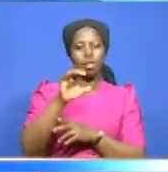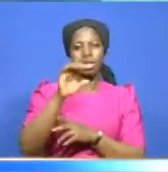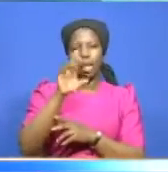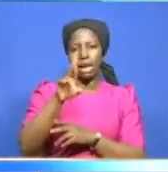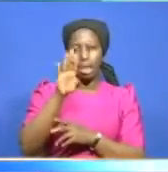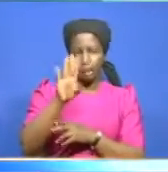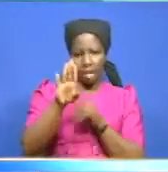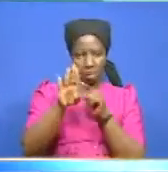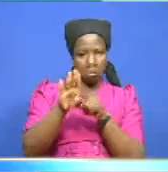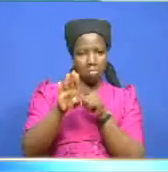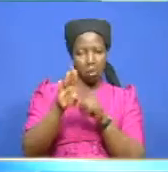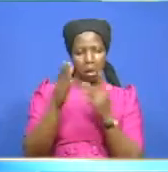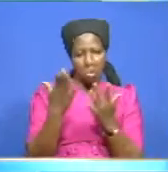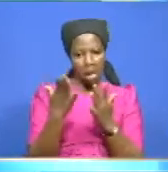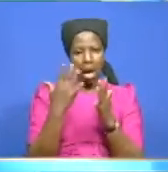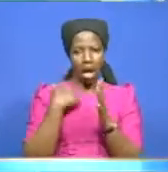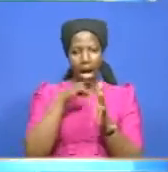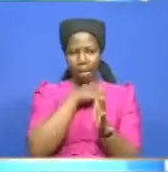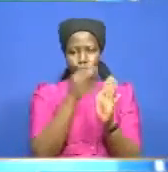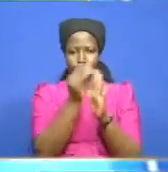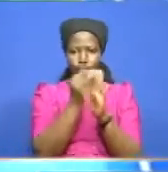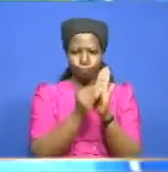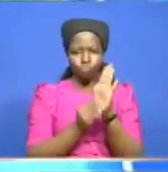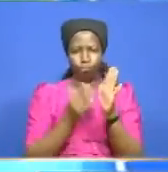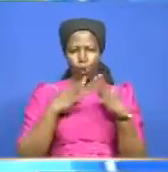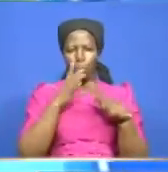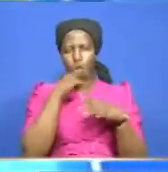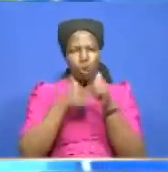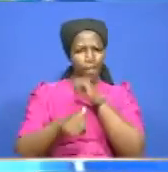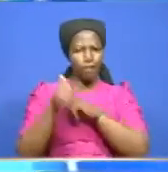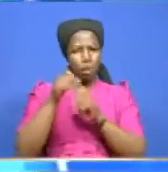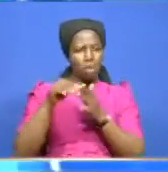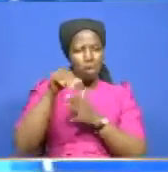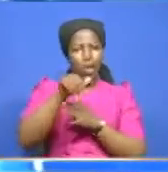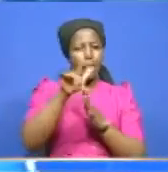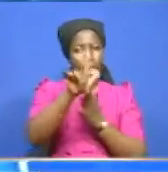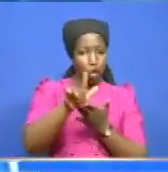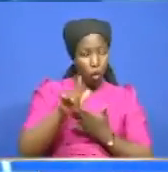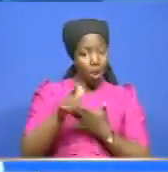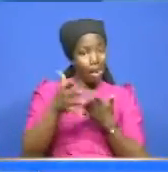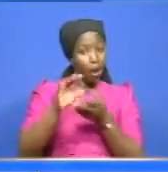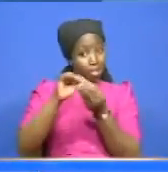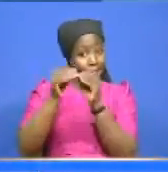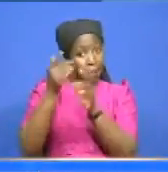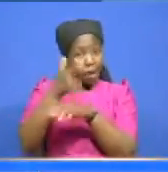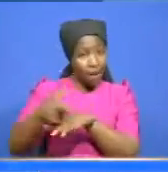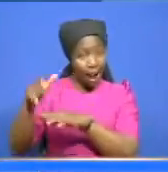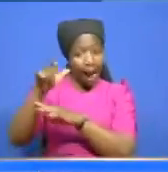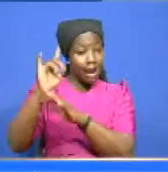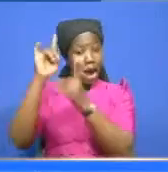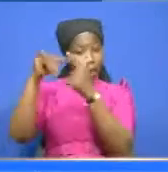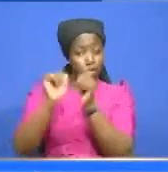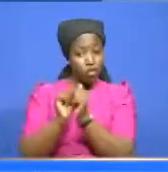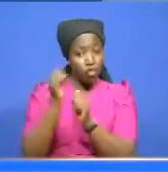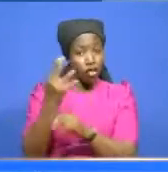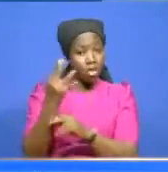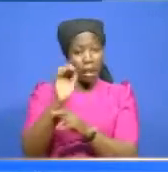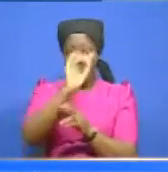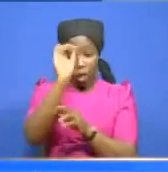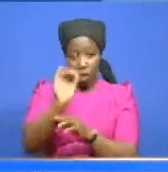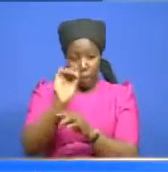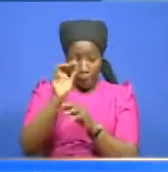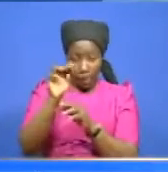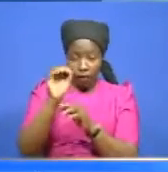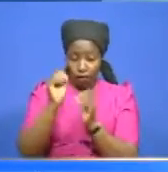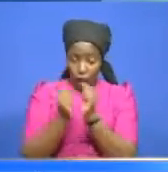where we list defaulters of loans, we are told the number has hit an all-time high of 14 million.